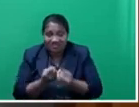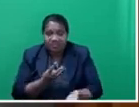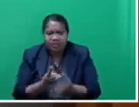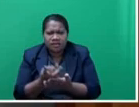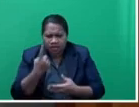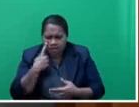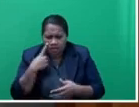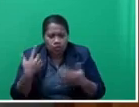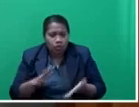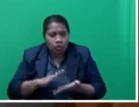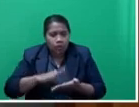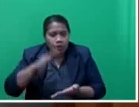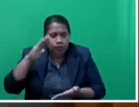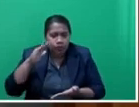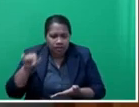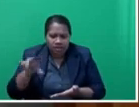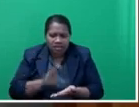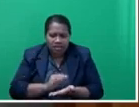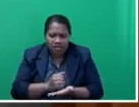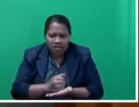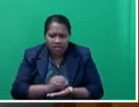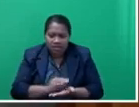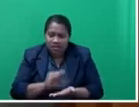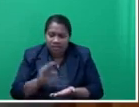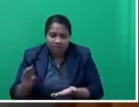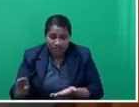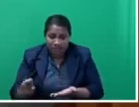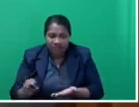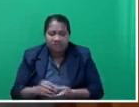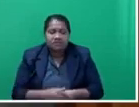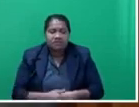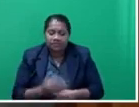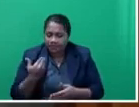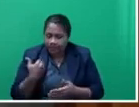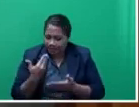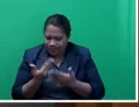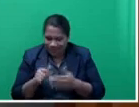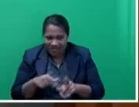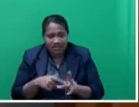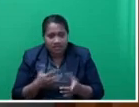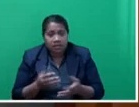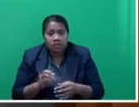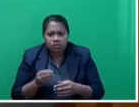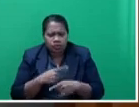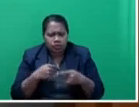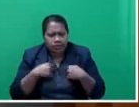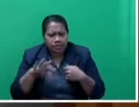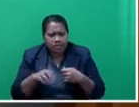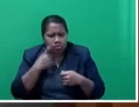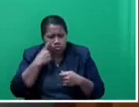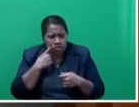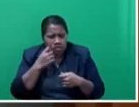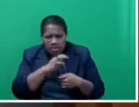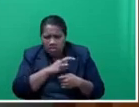an increase in this allocation over the years. And we must try not to